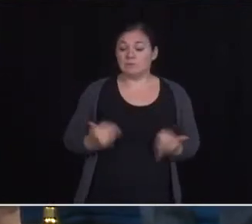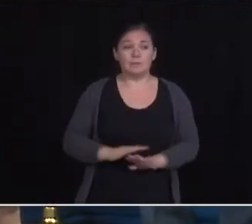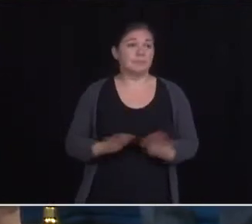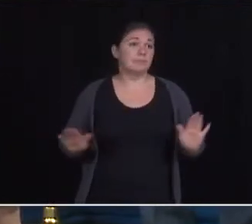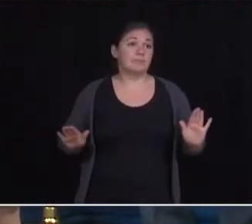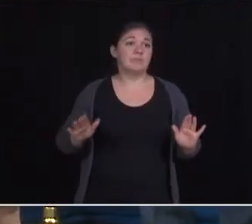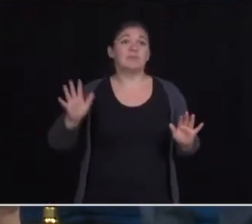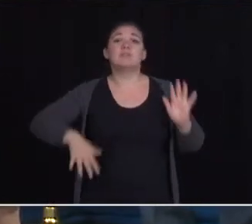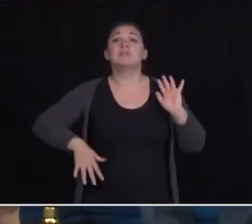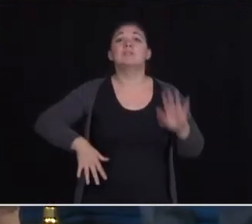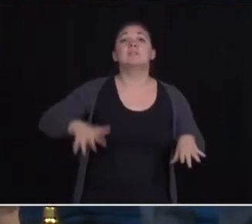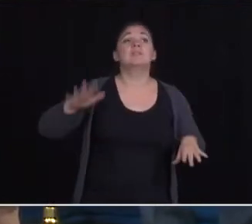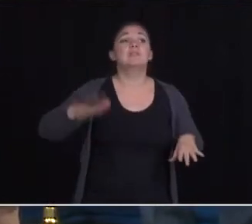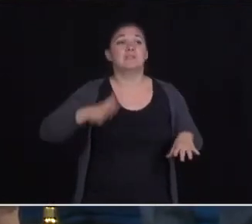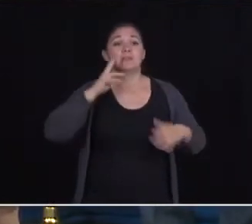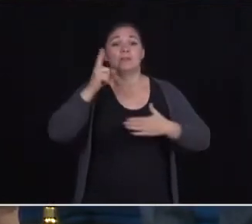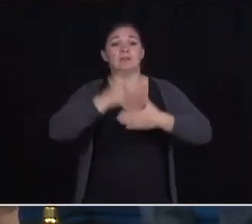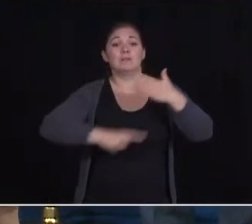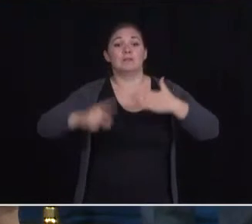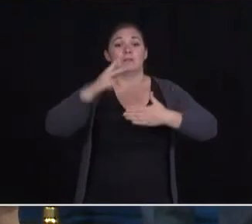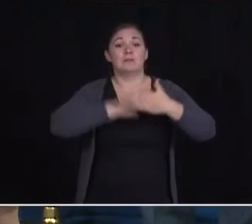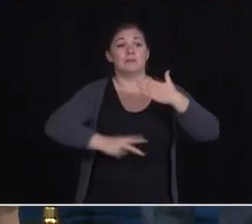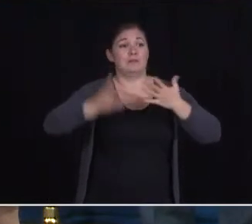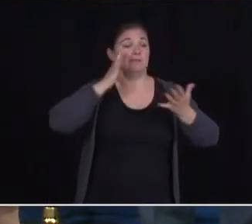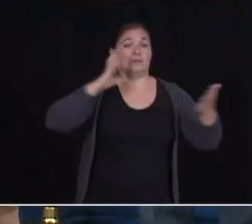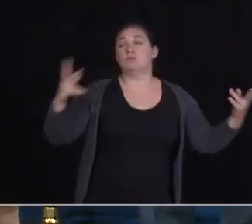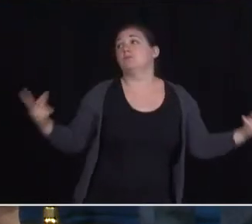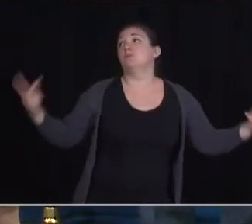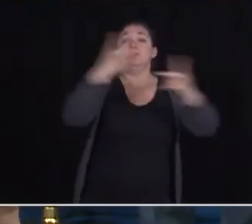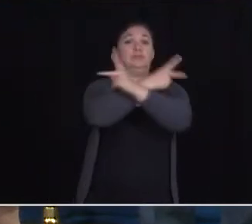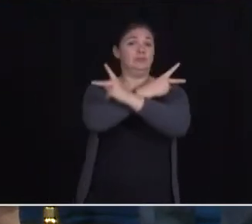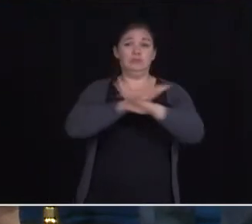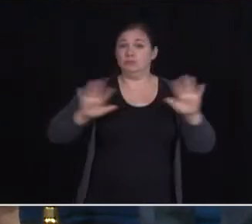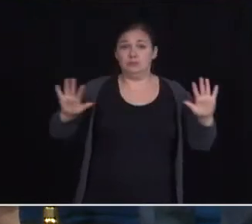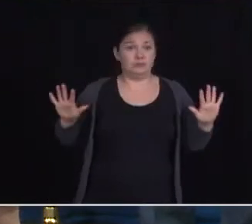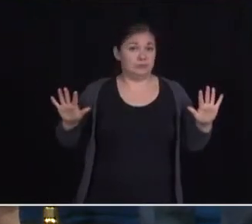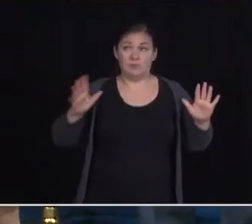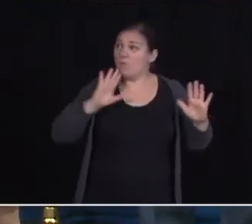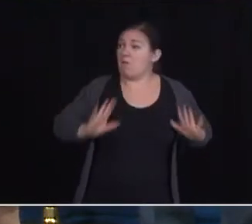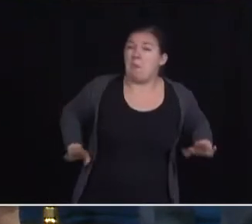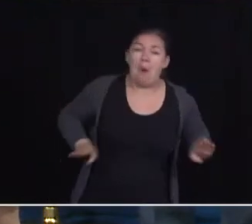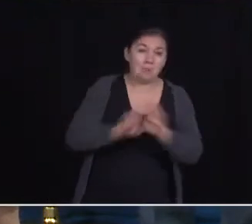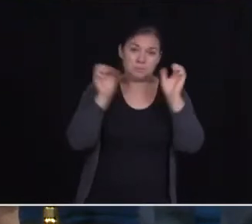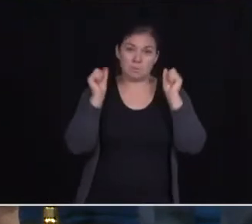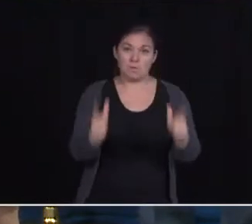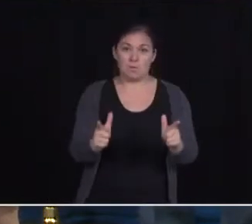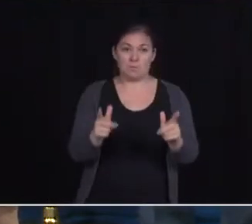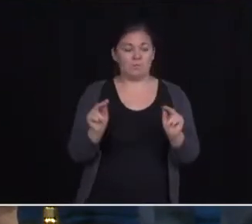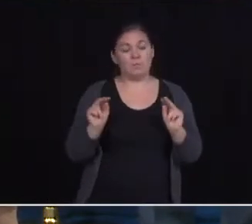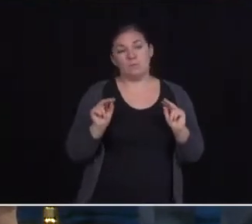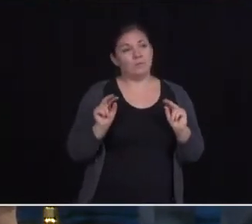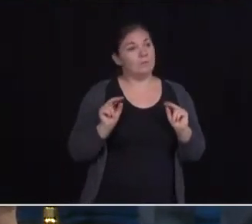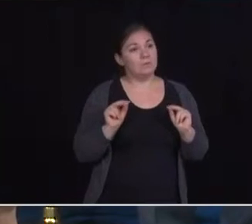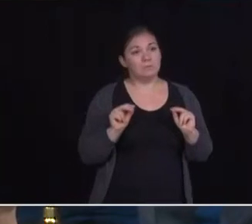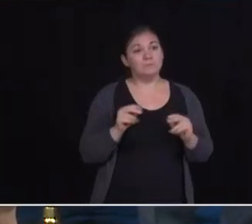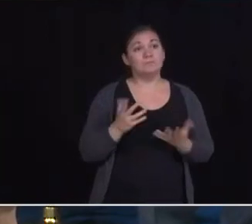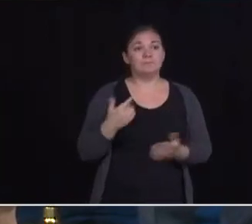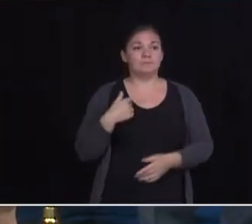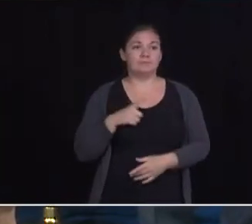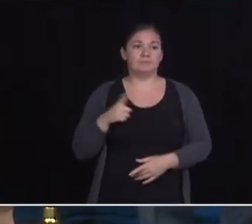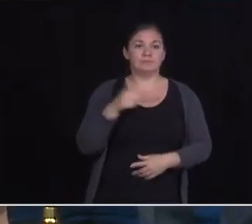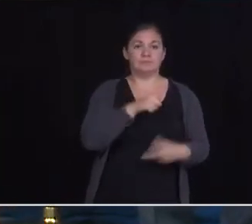down the road by closing things down. And if you don't mind, I can pass this to the Minister of Health, and